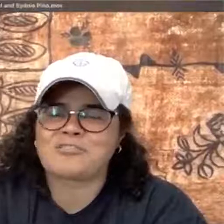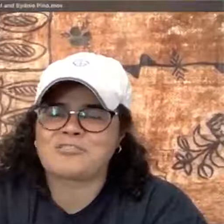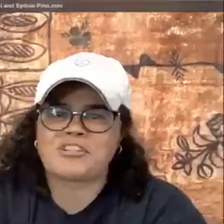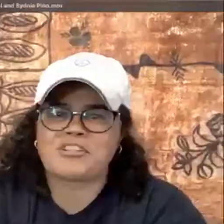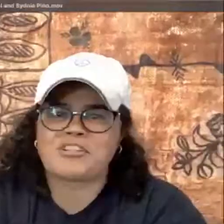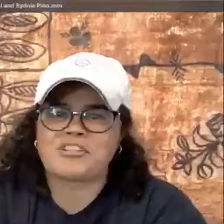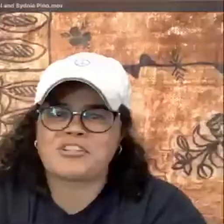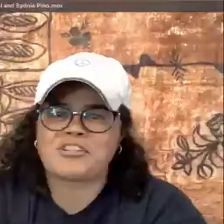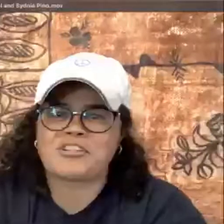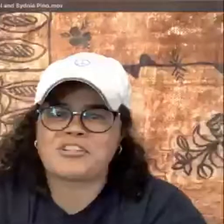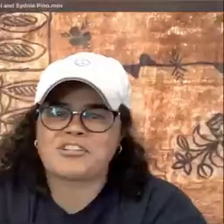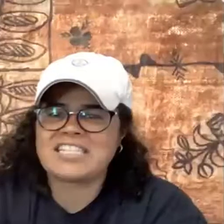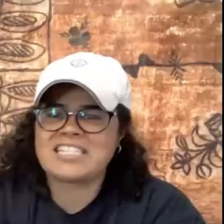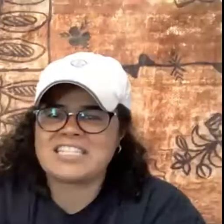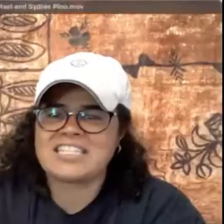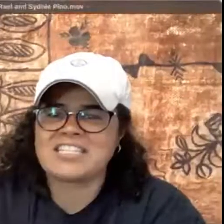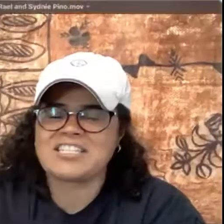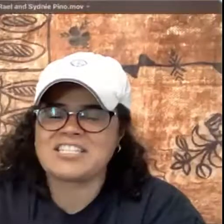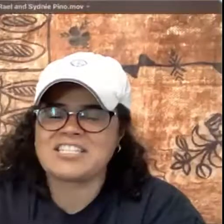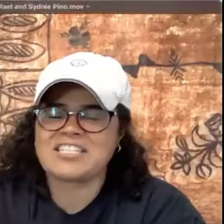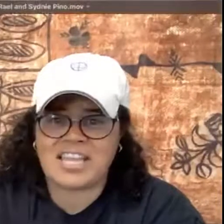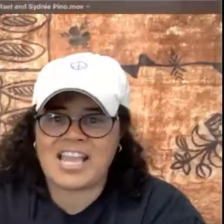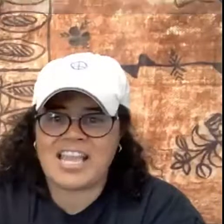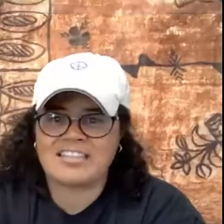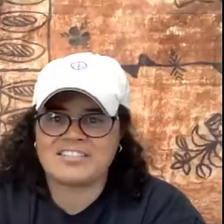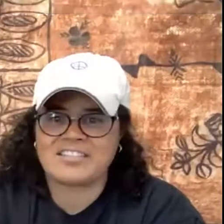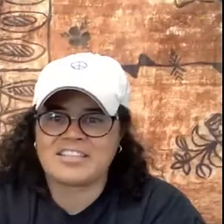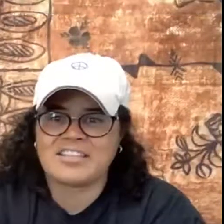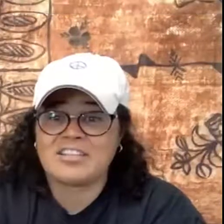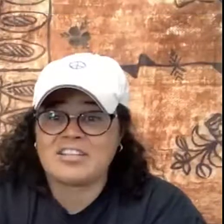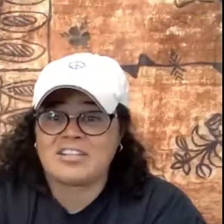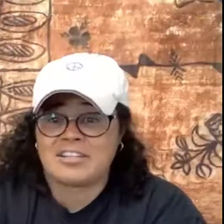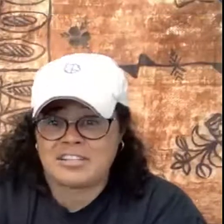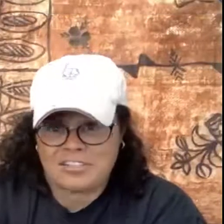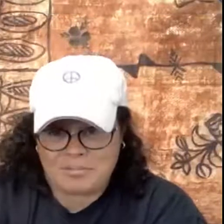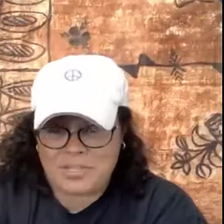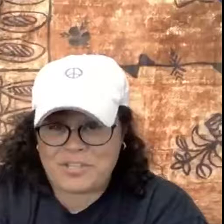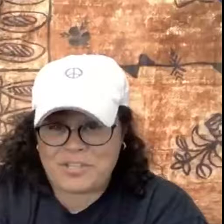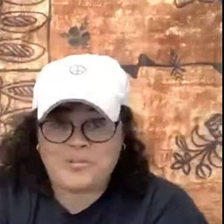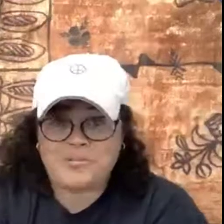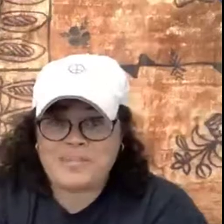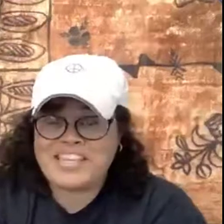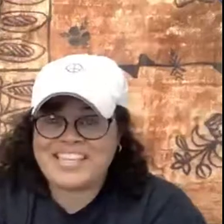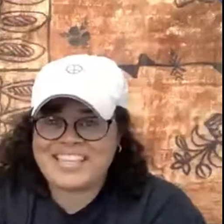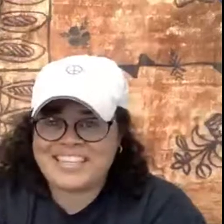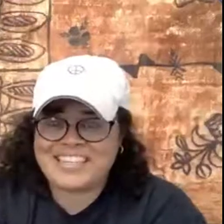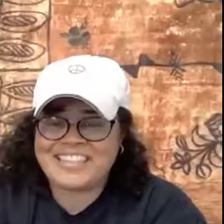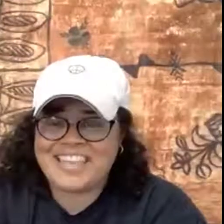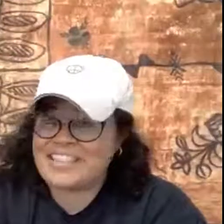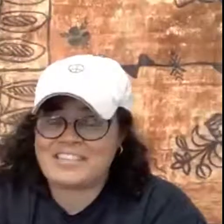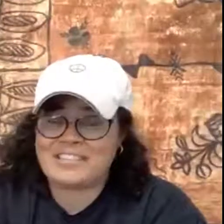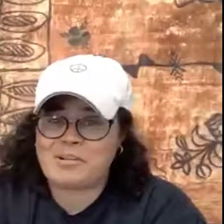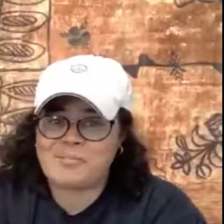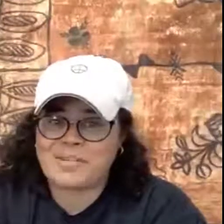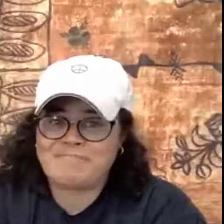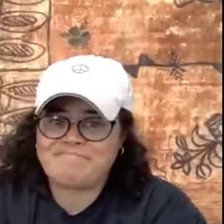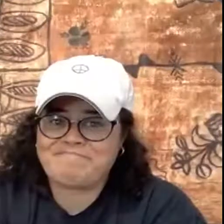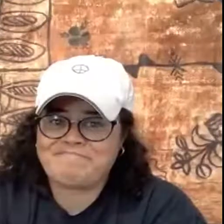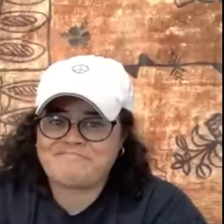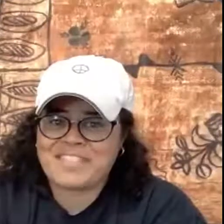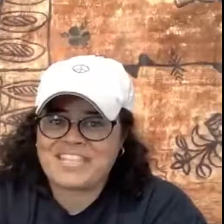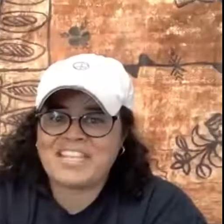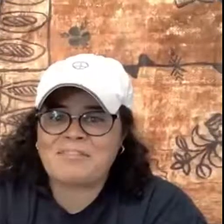the traditional owners and ancestors of the lands so we could all be here at this